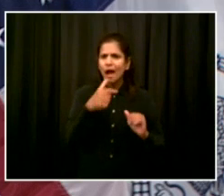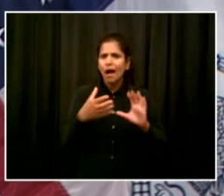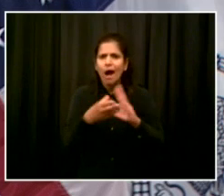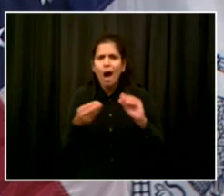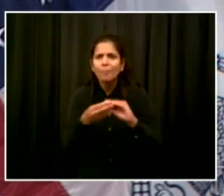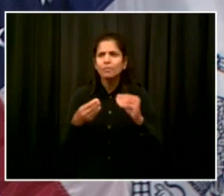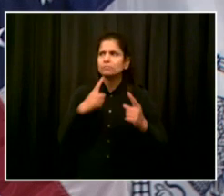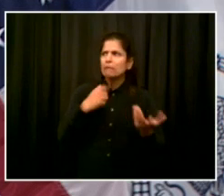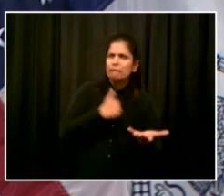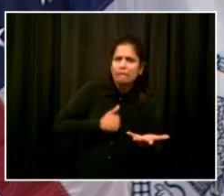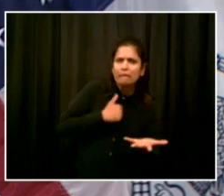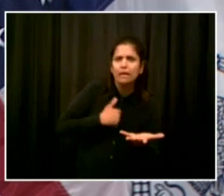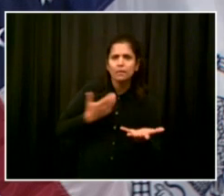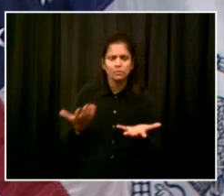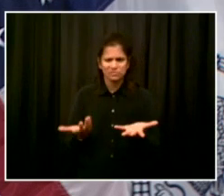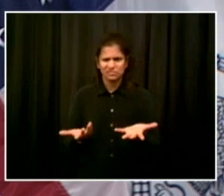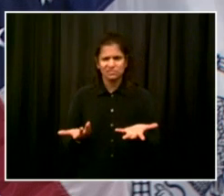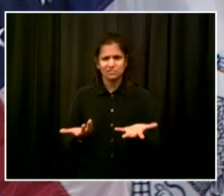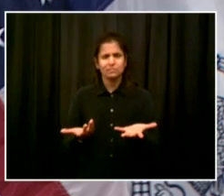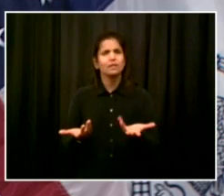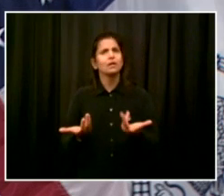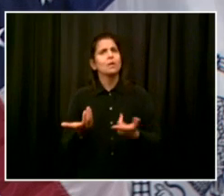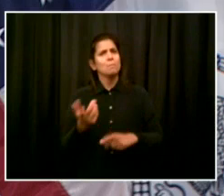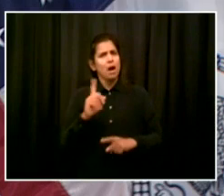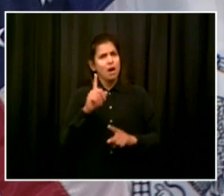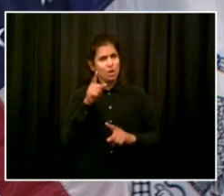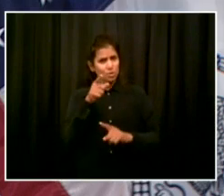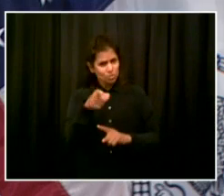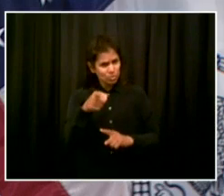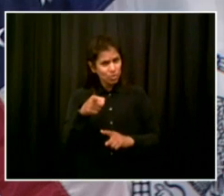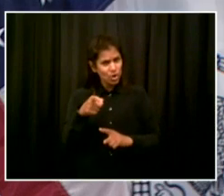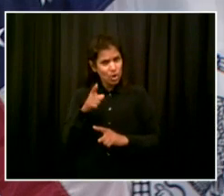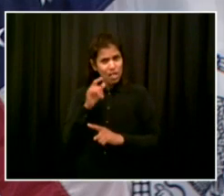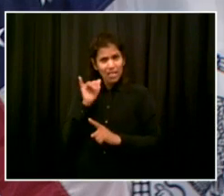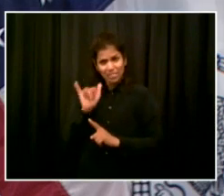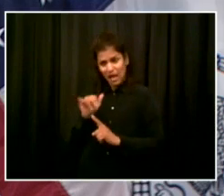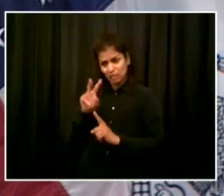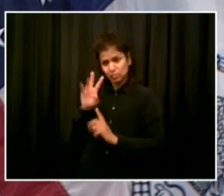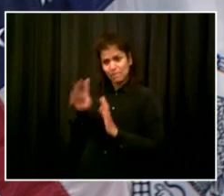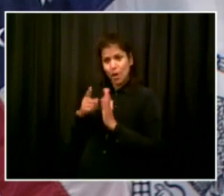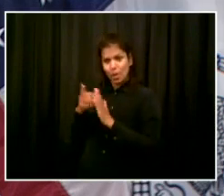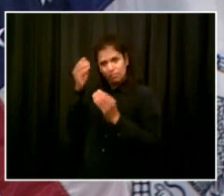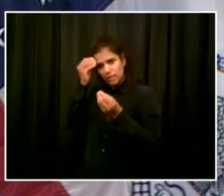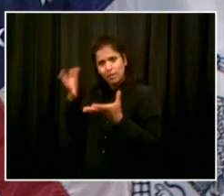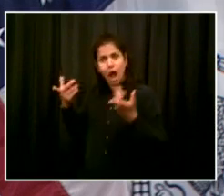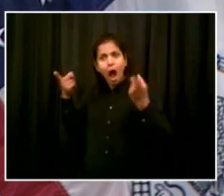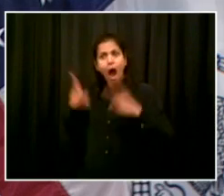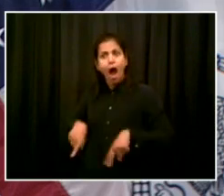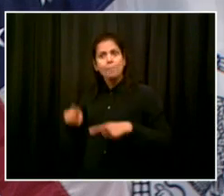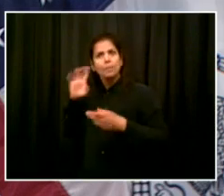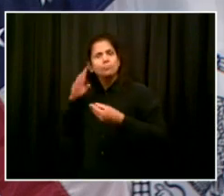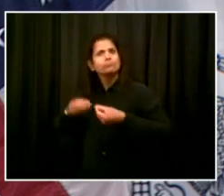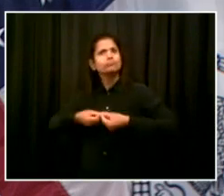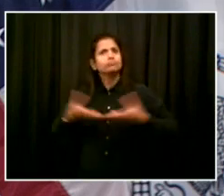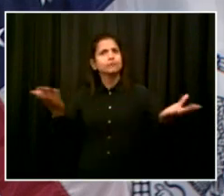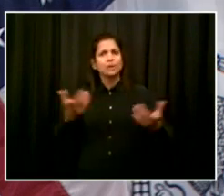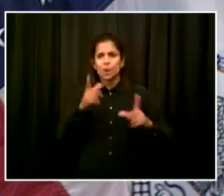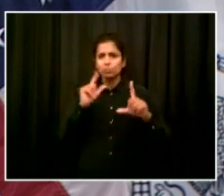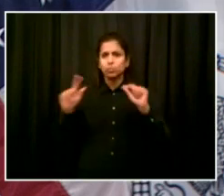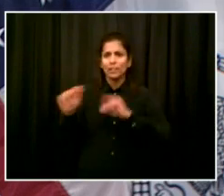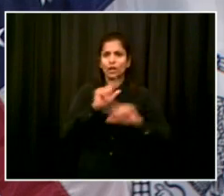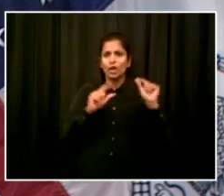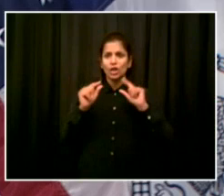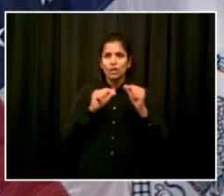reform. So why did you not respond within 24 hours publicly, and how should that be interpreted by all New Yorkers, from cops to criminals? Ruben,